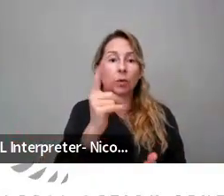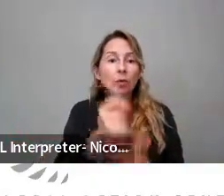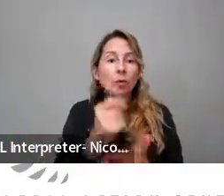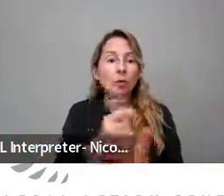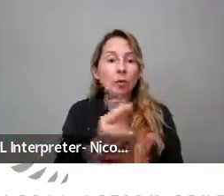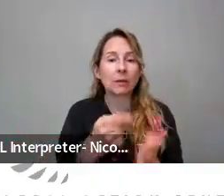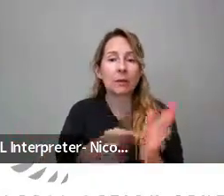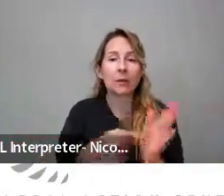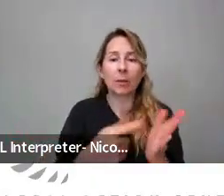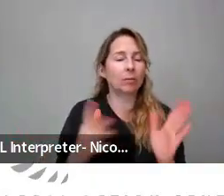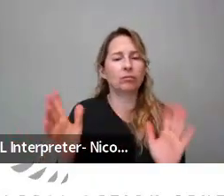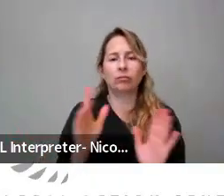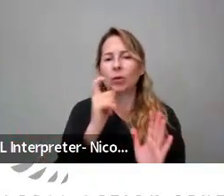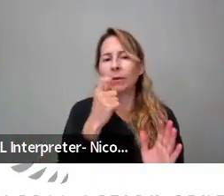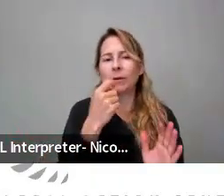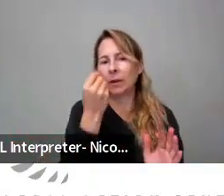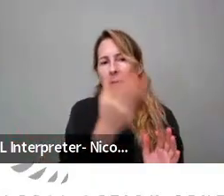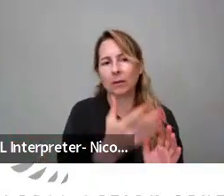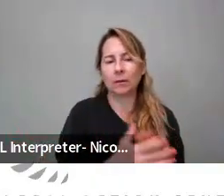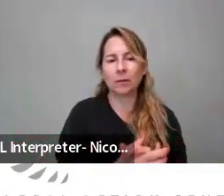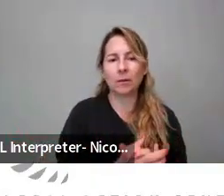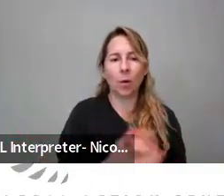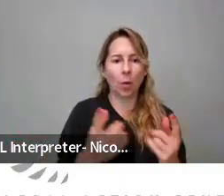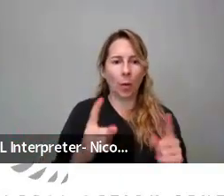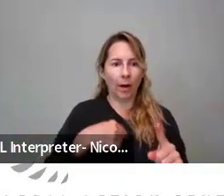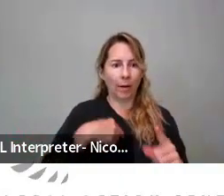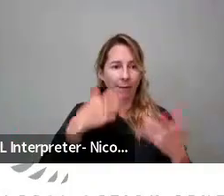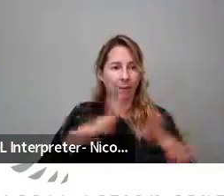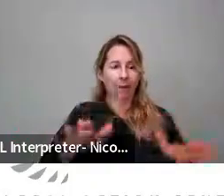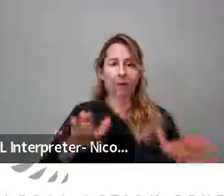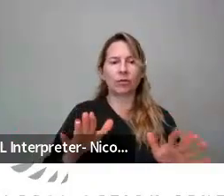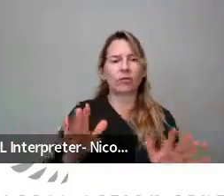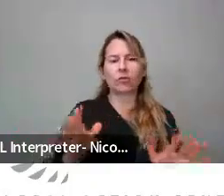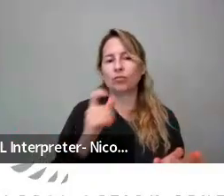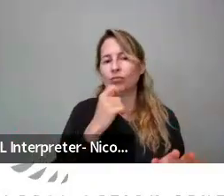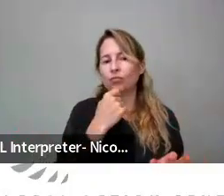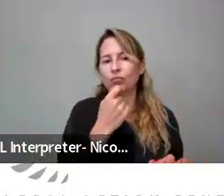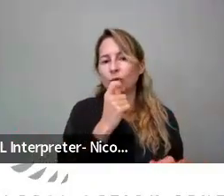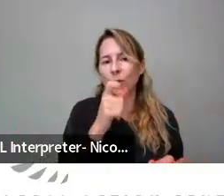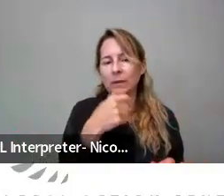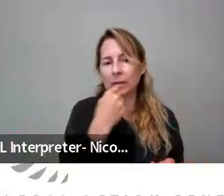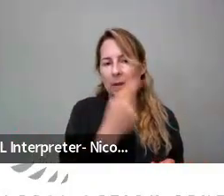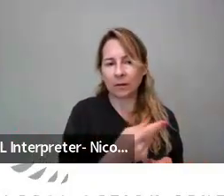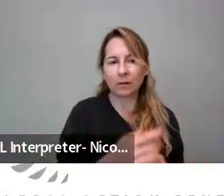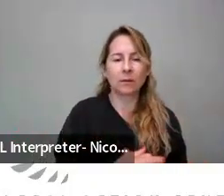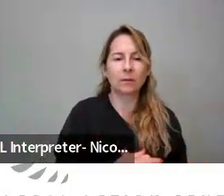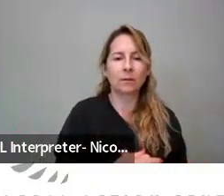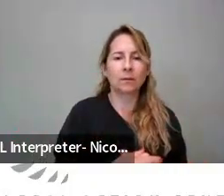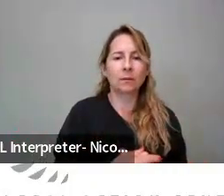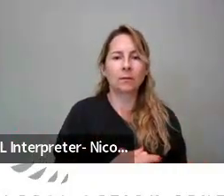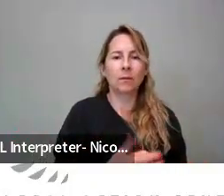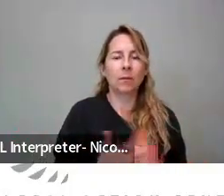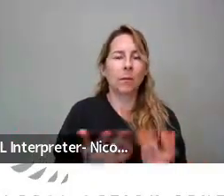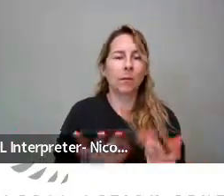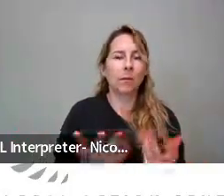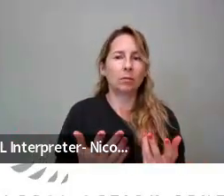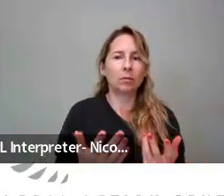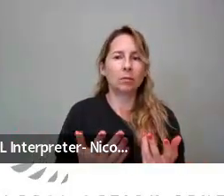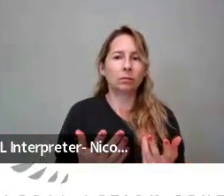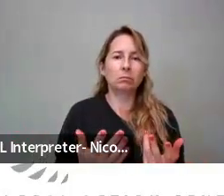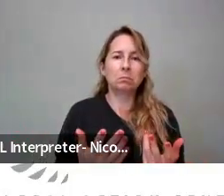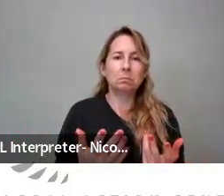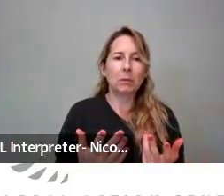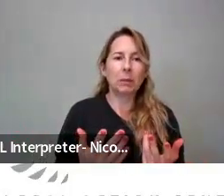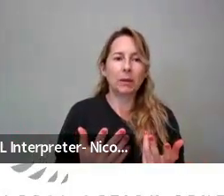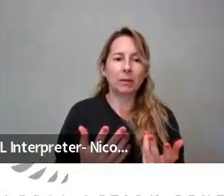your disability. You're not required to commit to a particular arrangement for a